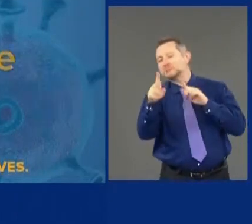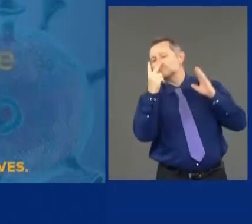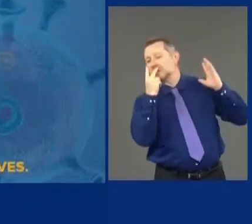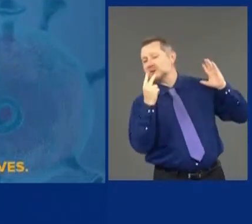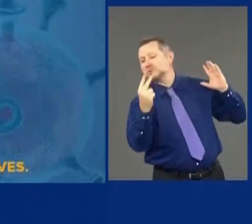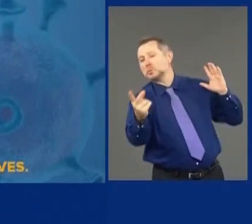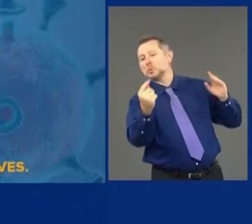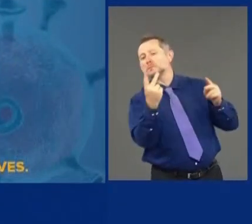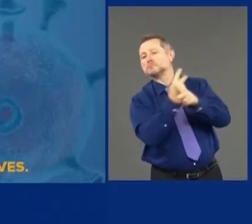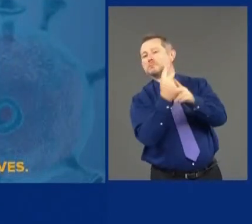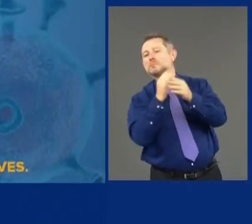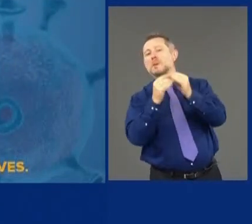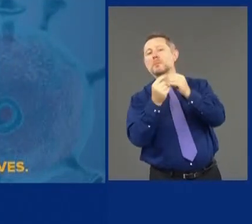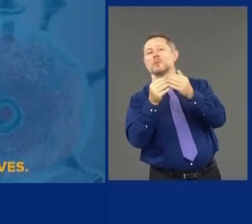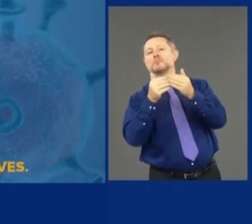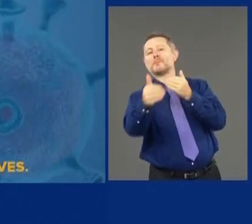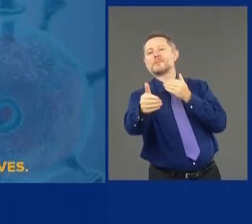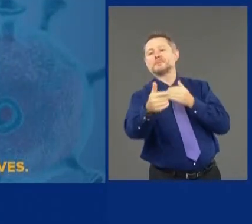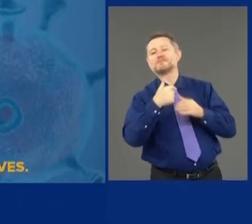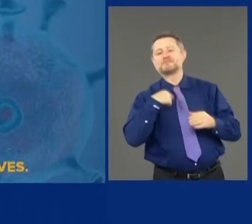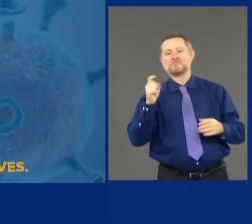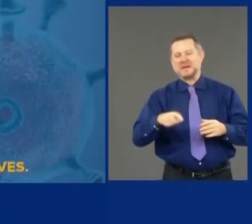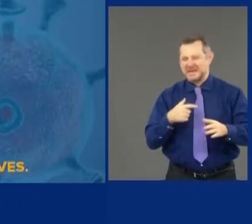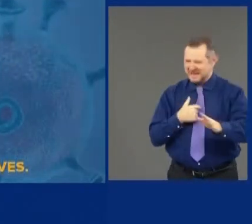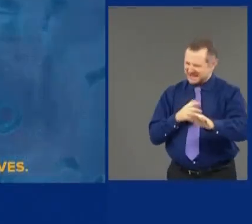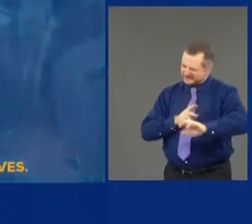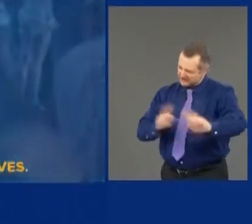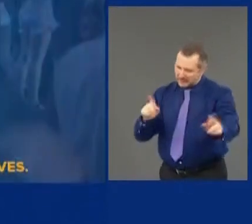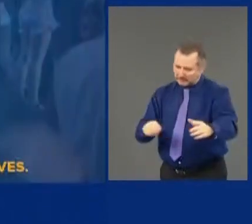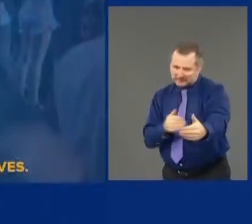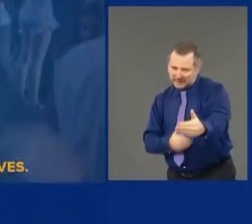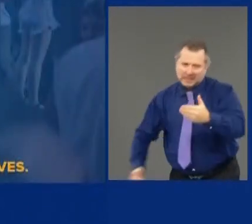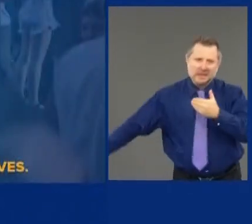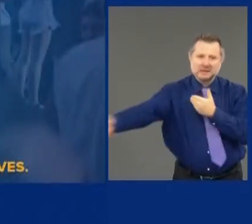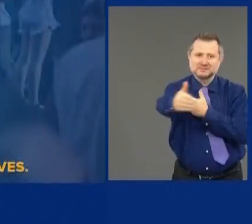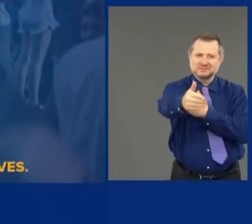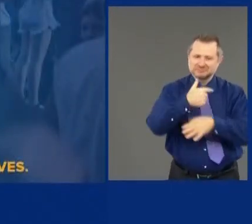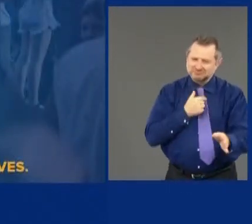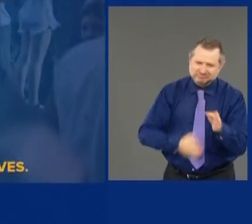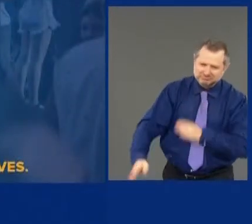ahead of the virus. And we have to stay ahead of the virus.